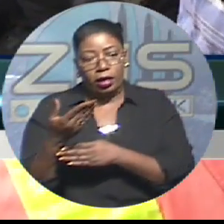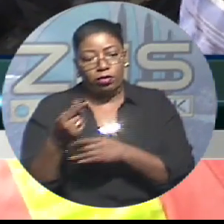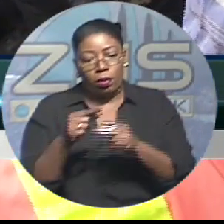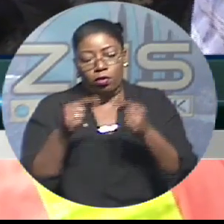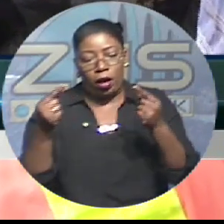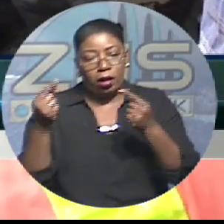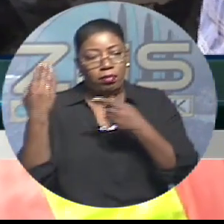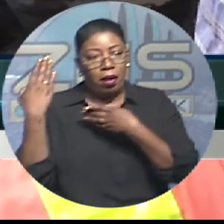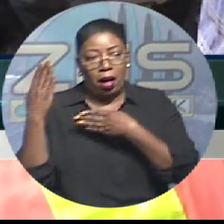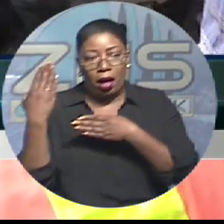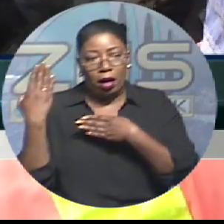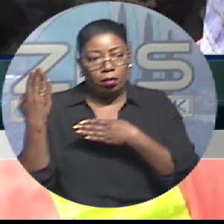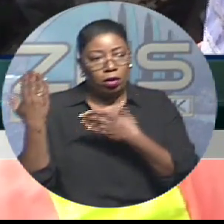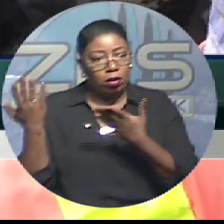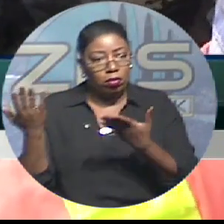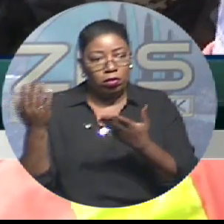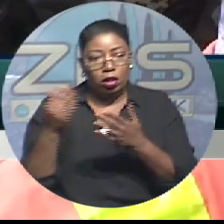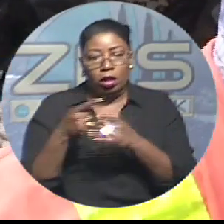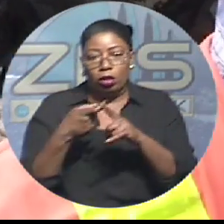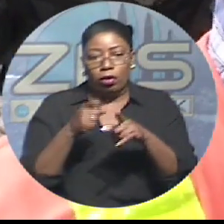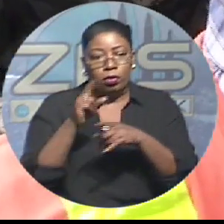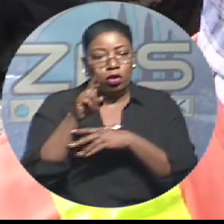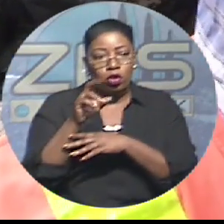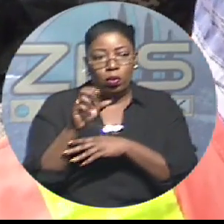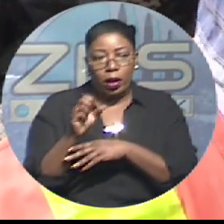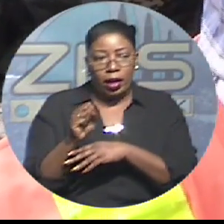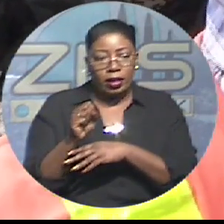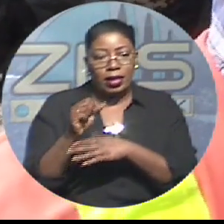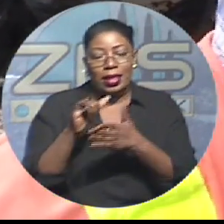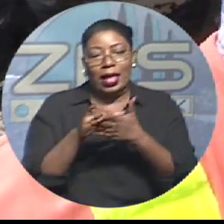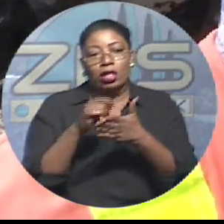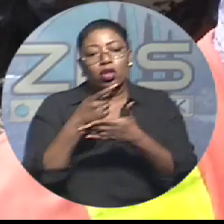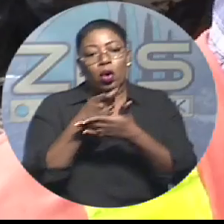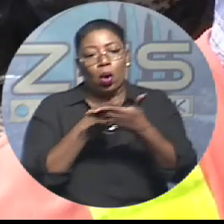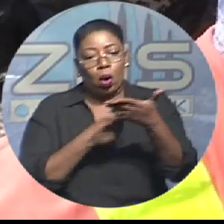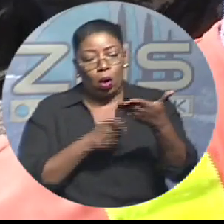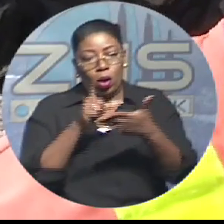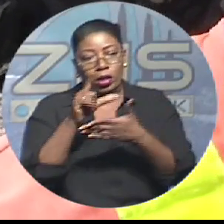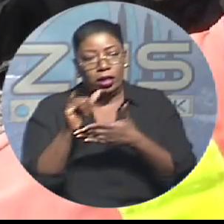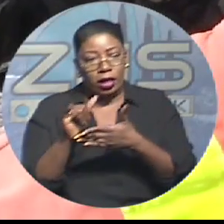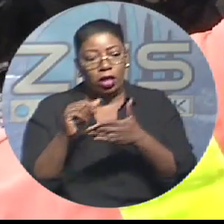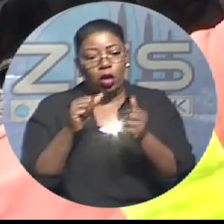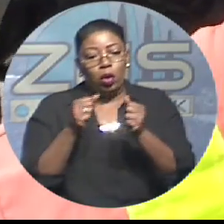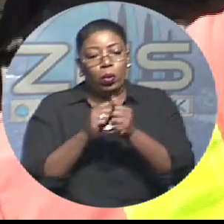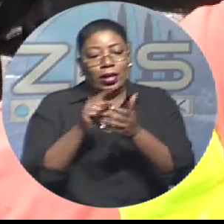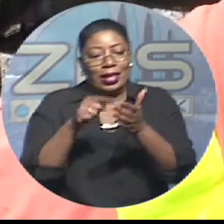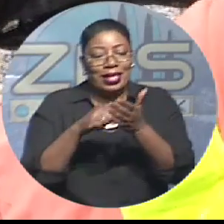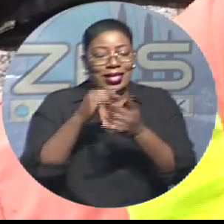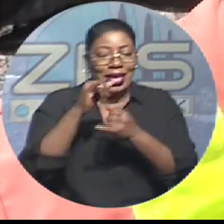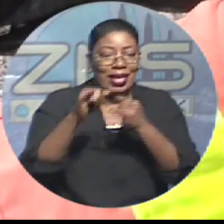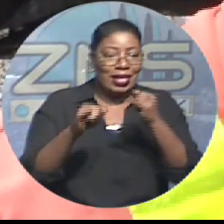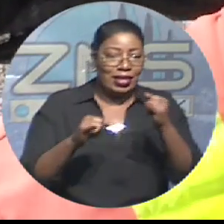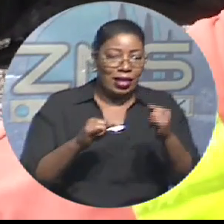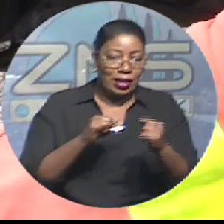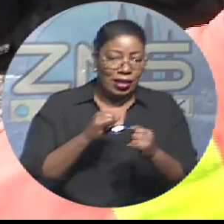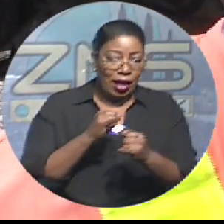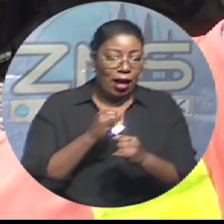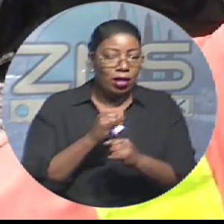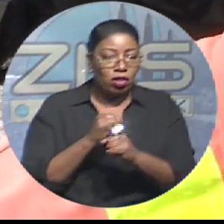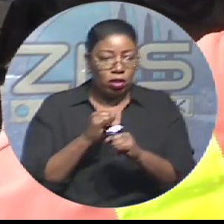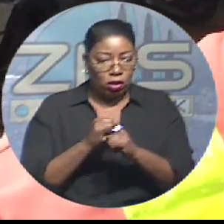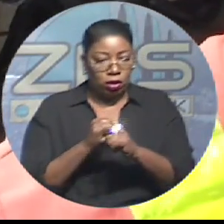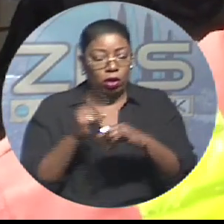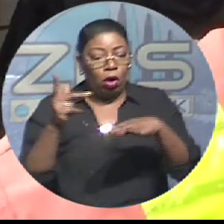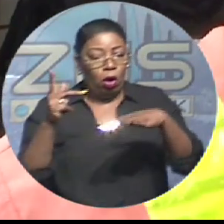Grand Bahama, or even the U.S. directly, and that's costly. With this international port facility